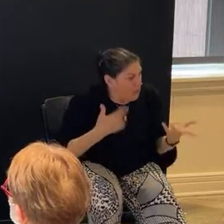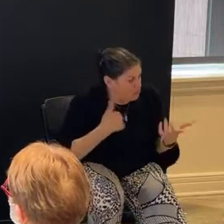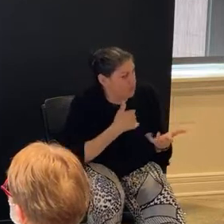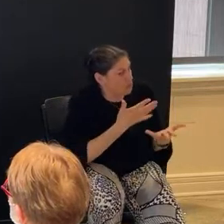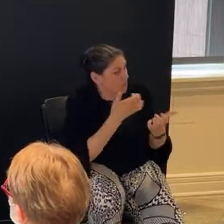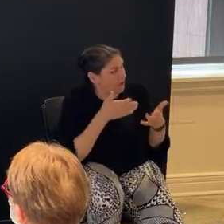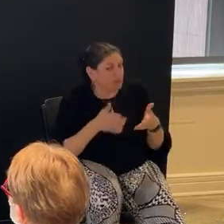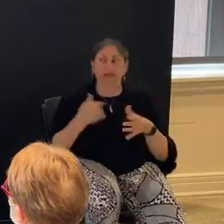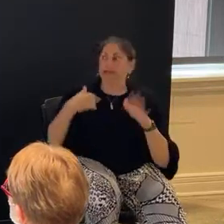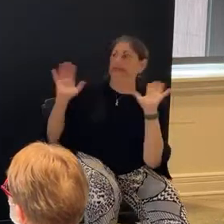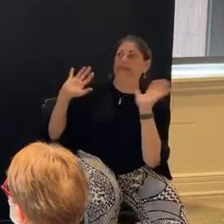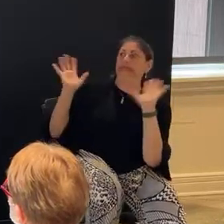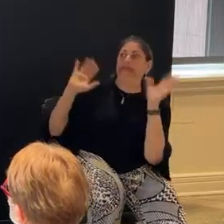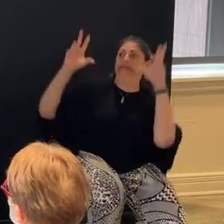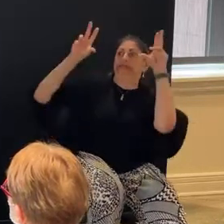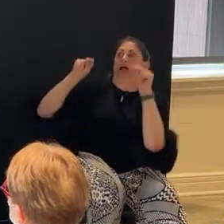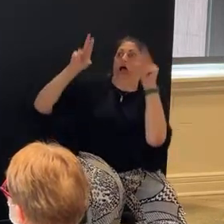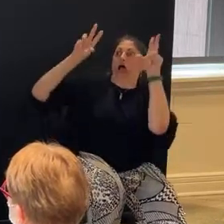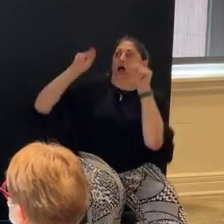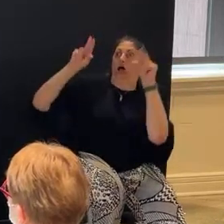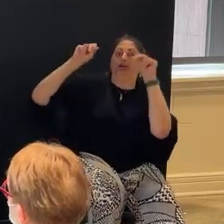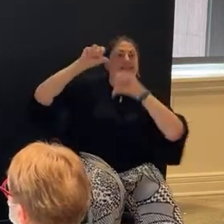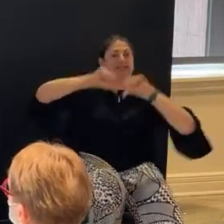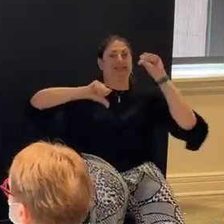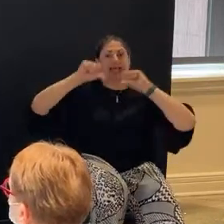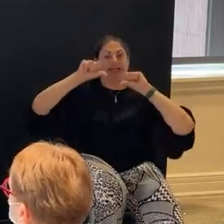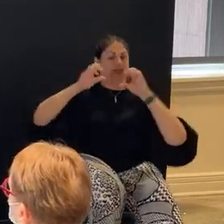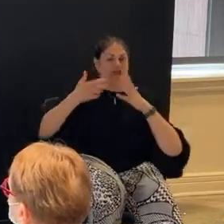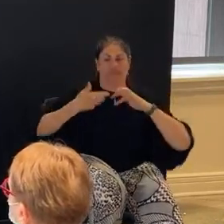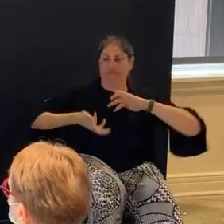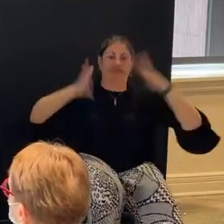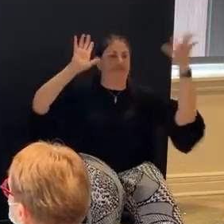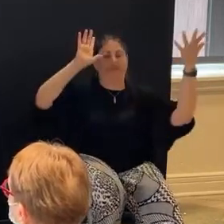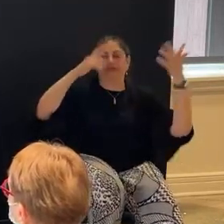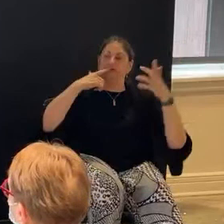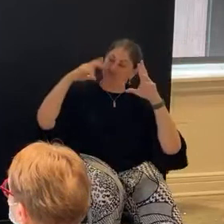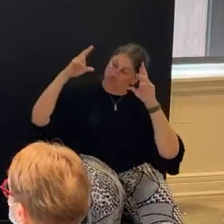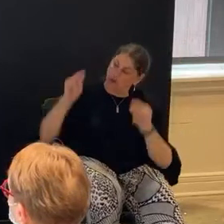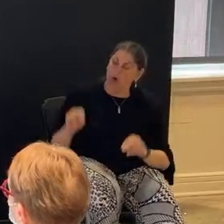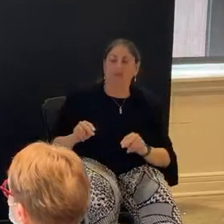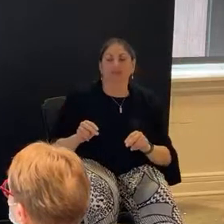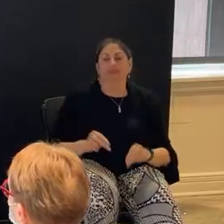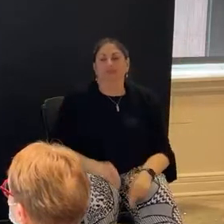rather upsetting to a large contingent. And so while there are no, so